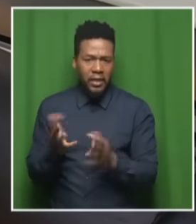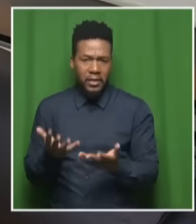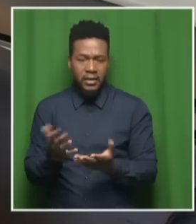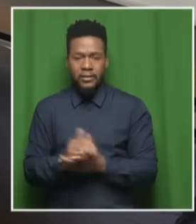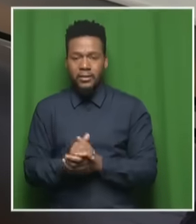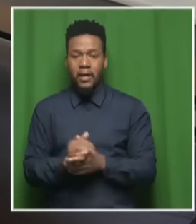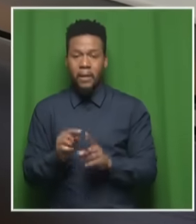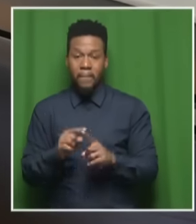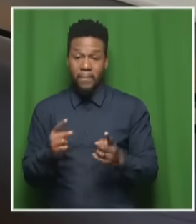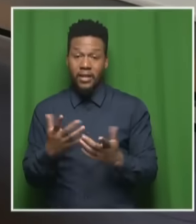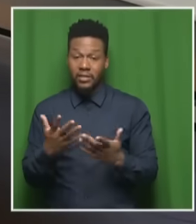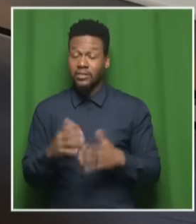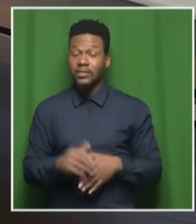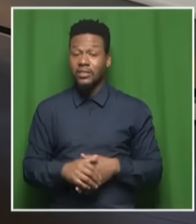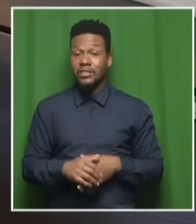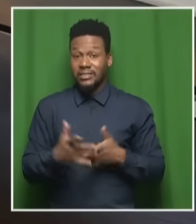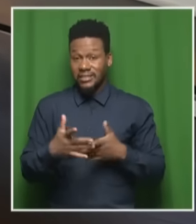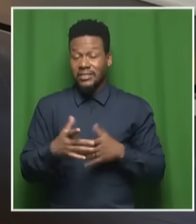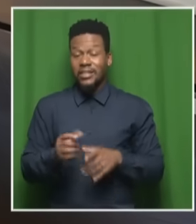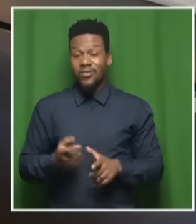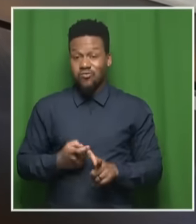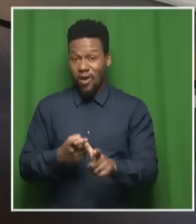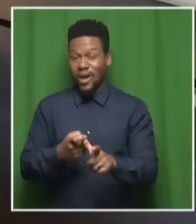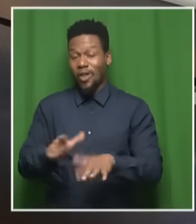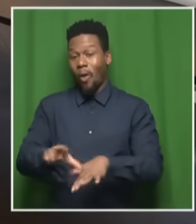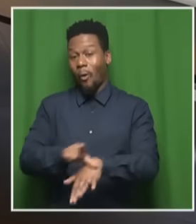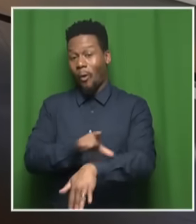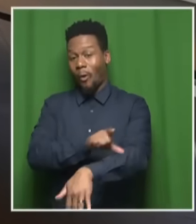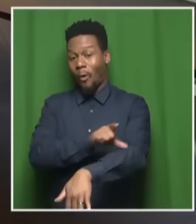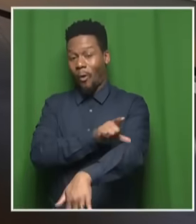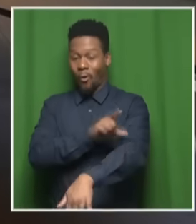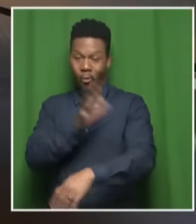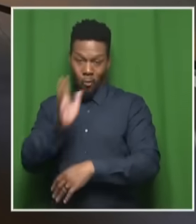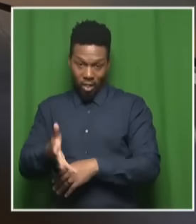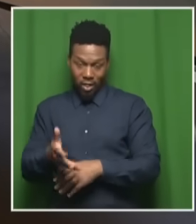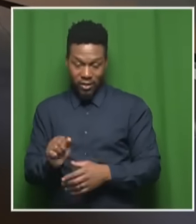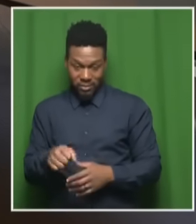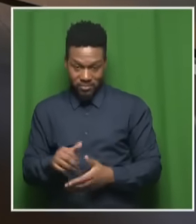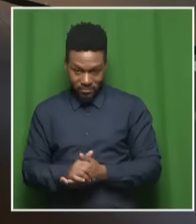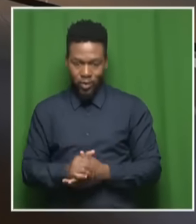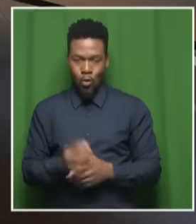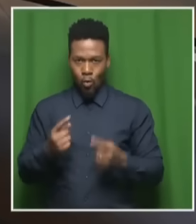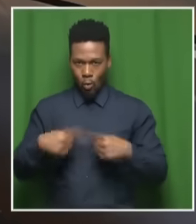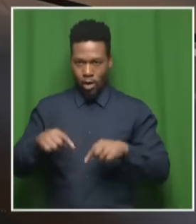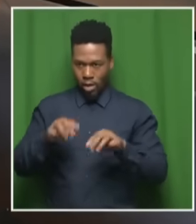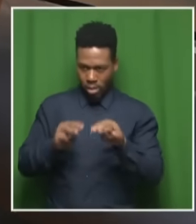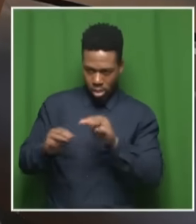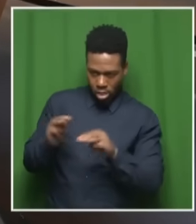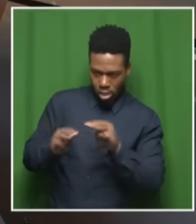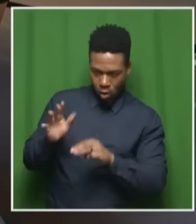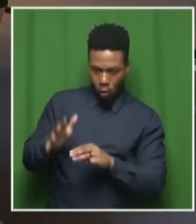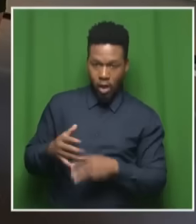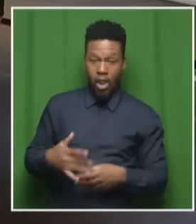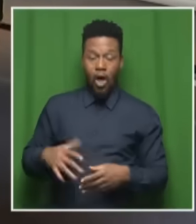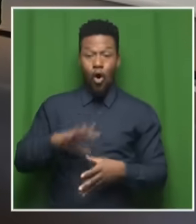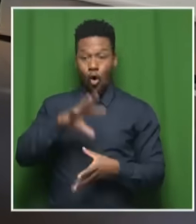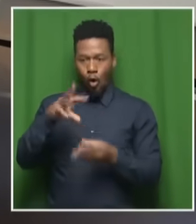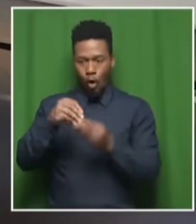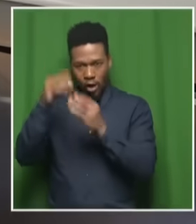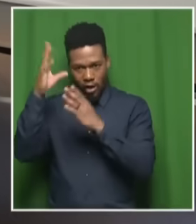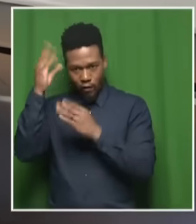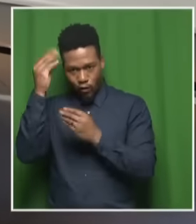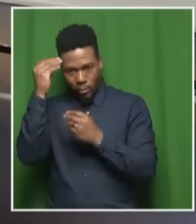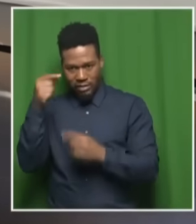been trickling in. But the race is still long, and we're still monitoring those developments. But as it stands, all this data is reflected as per